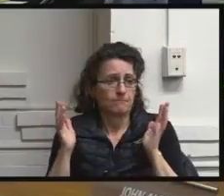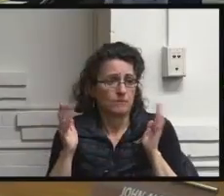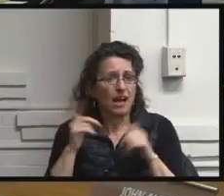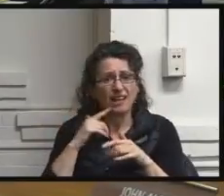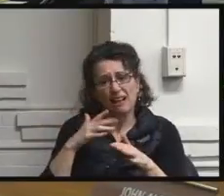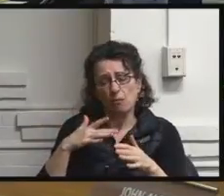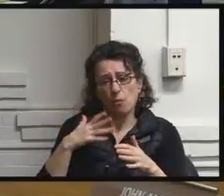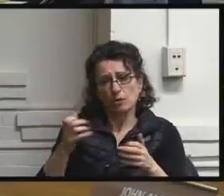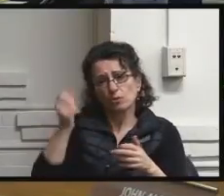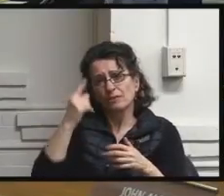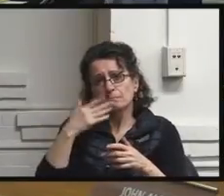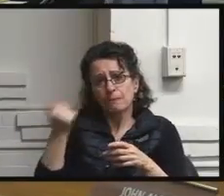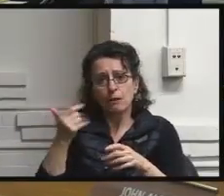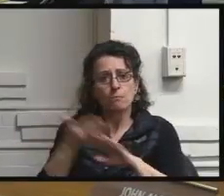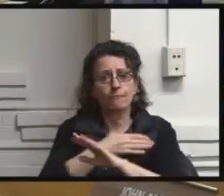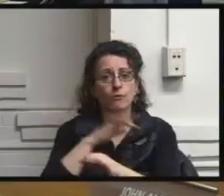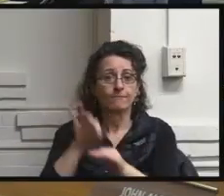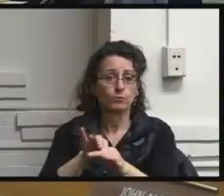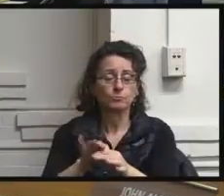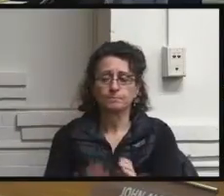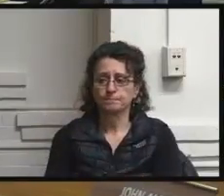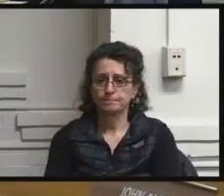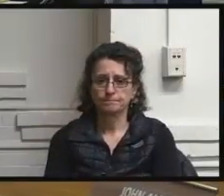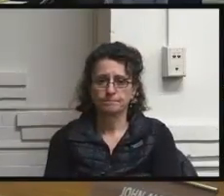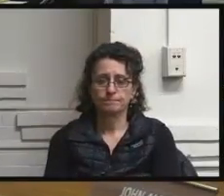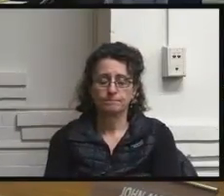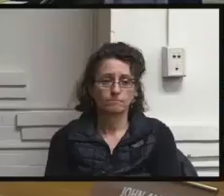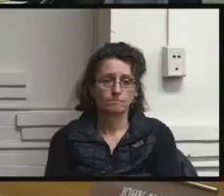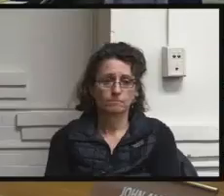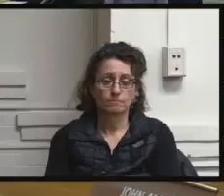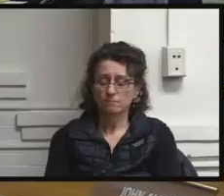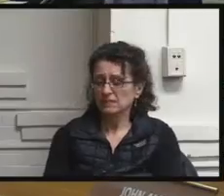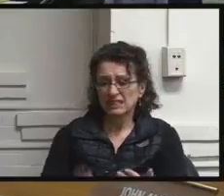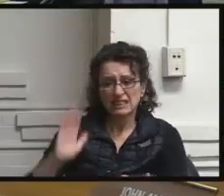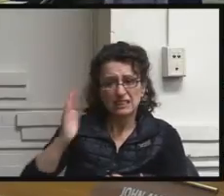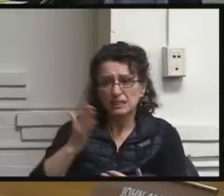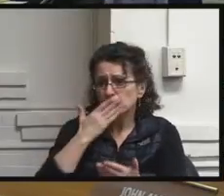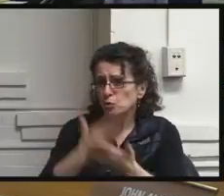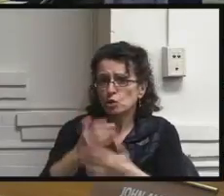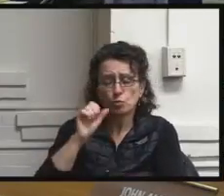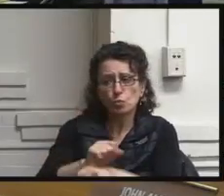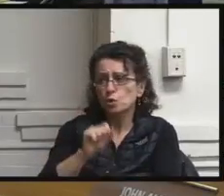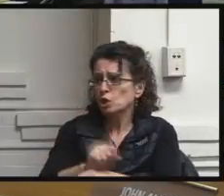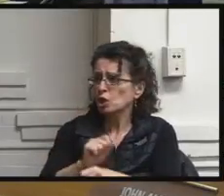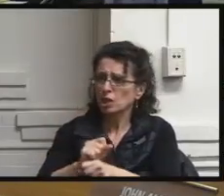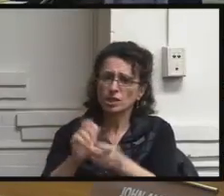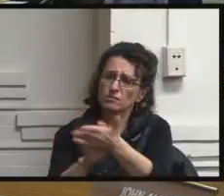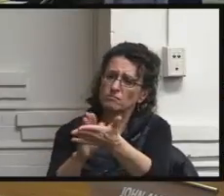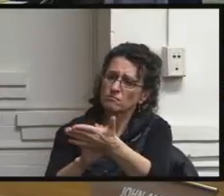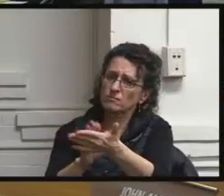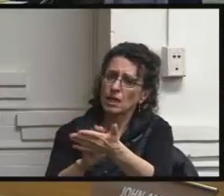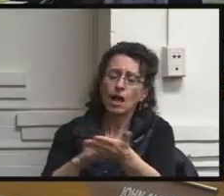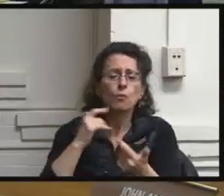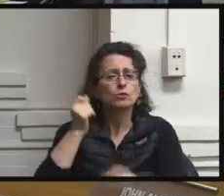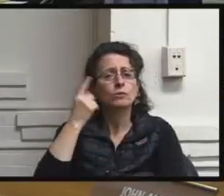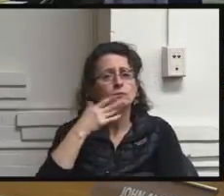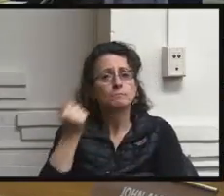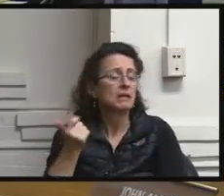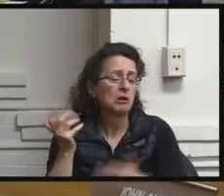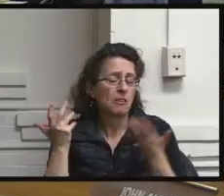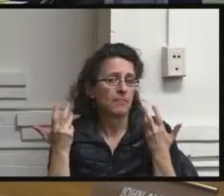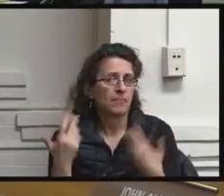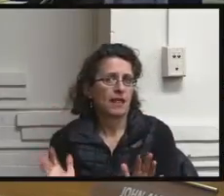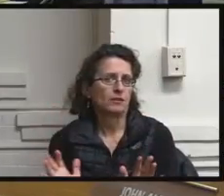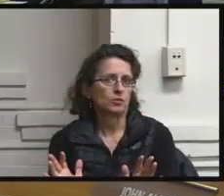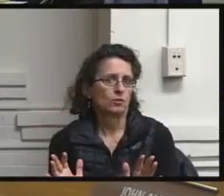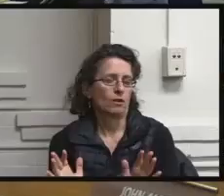it. Okay. I'm happy. I mean, it looks like it's good work that's going on there. I just need to understand what's going on. Okay. Before